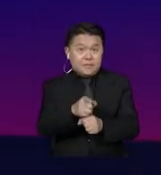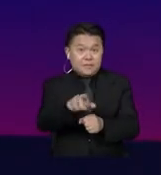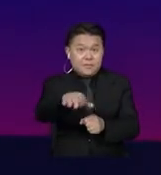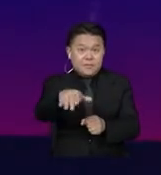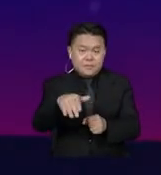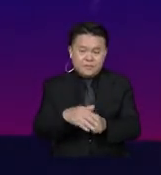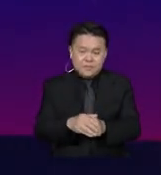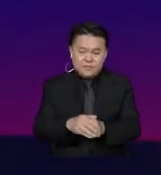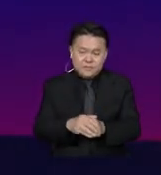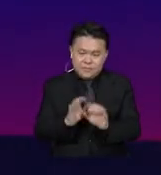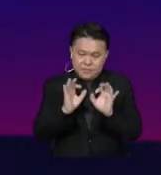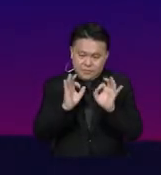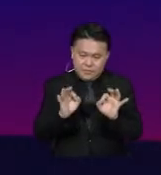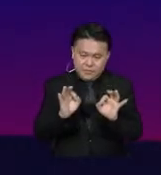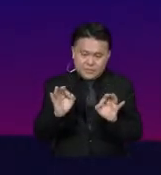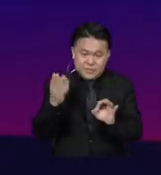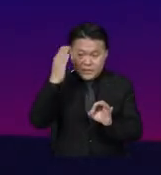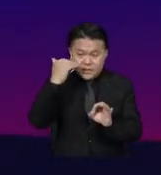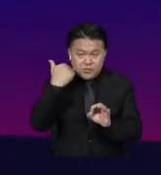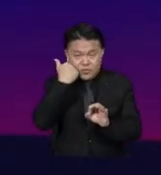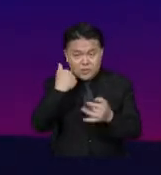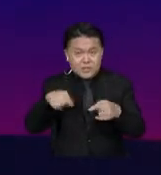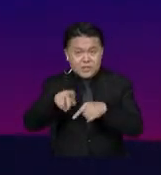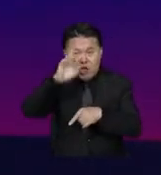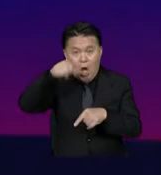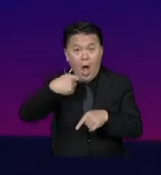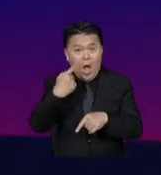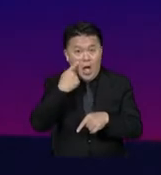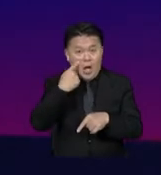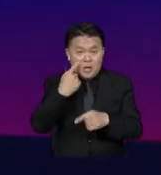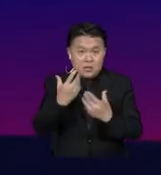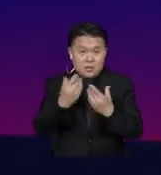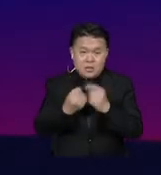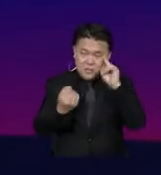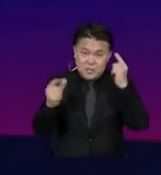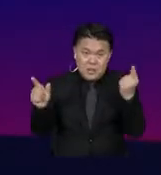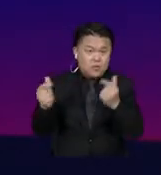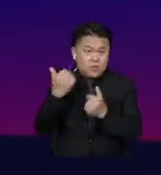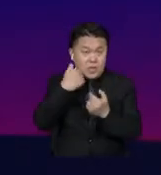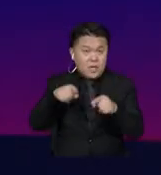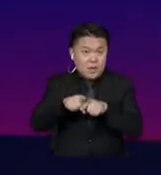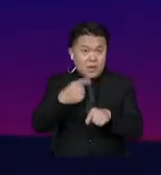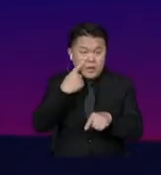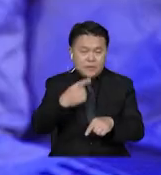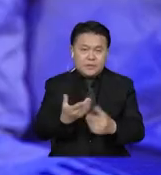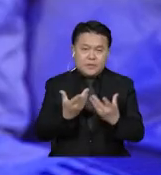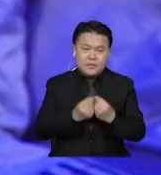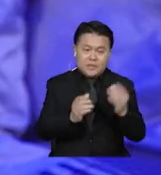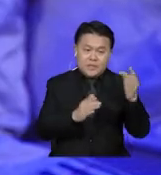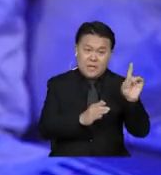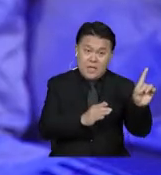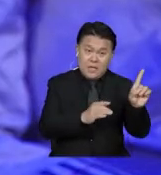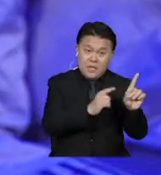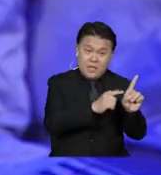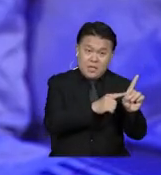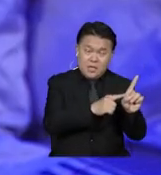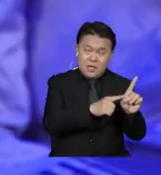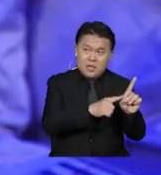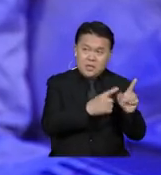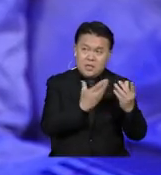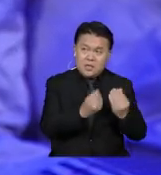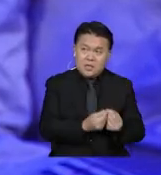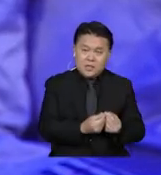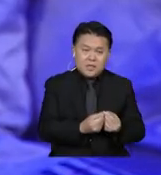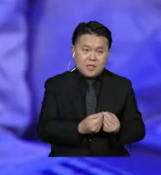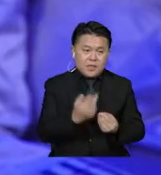example, I have one of my students. He is a staffer for a senator in the United